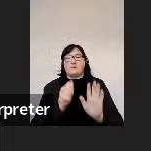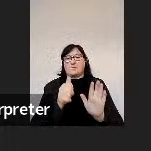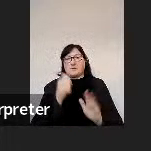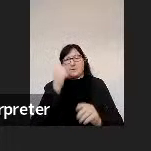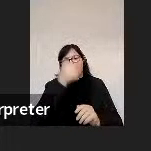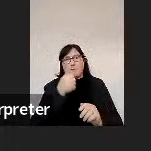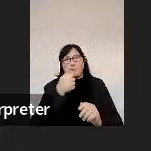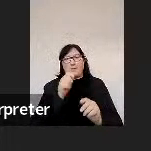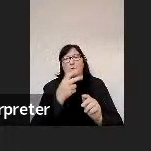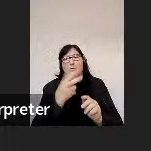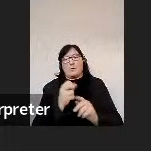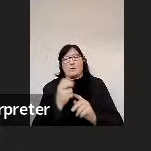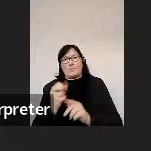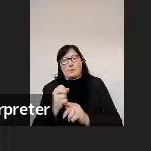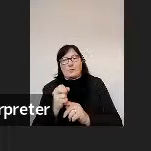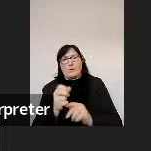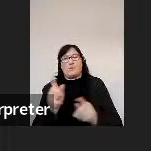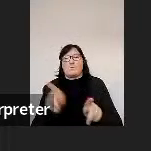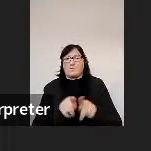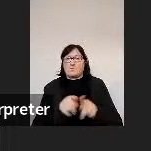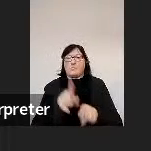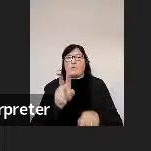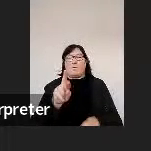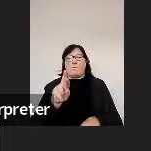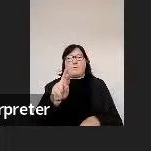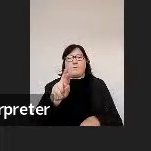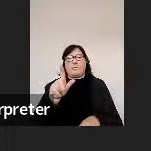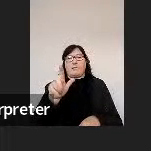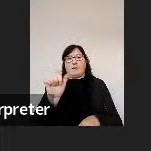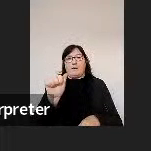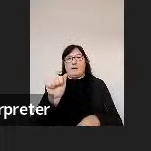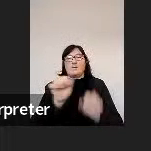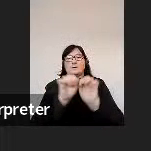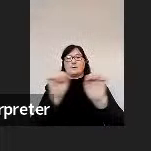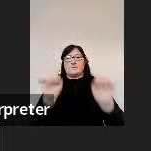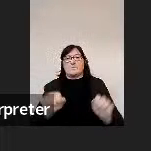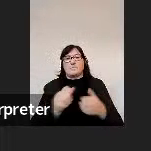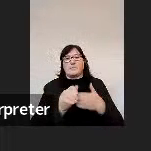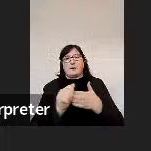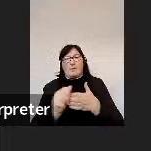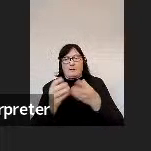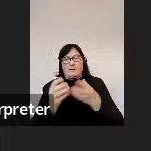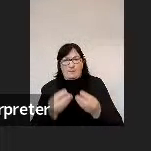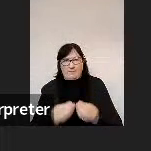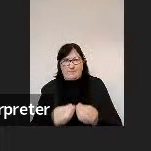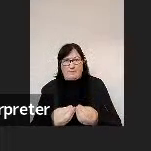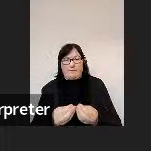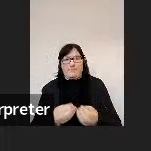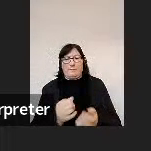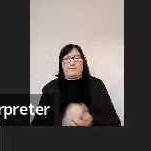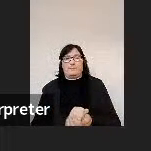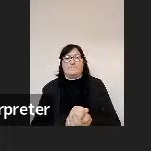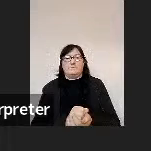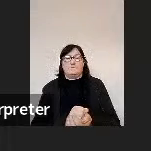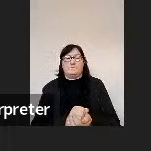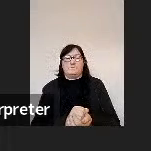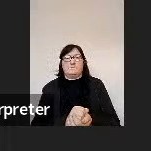also has the RLA system guides. Just above what's in your